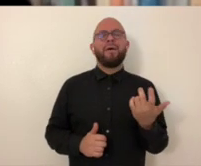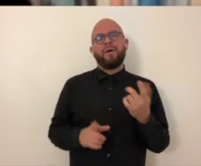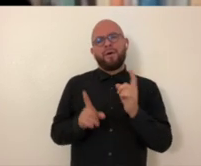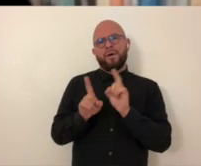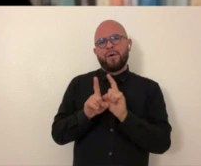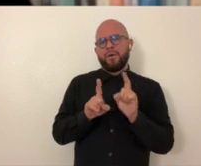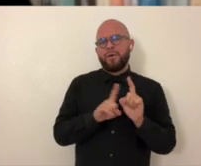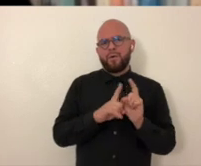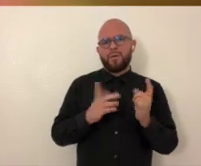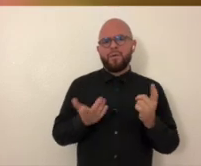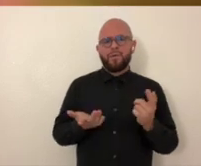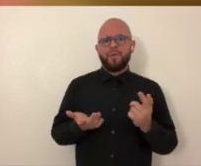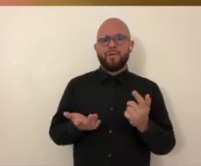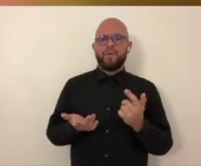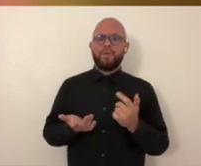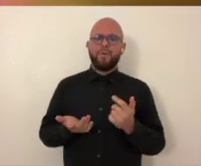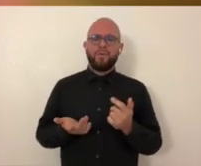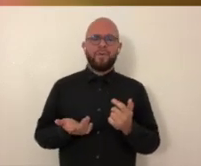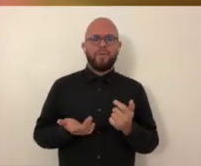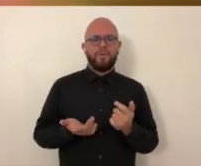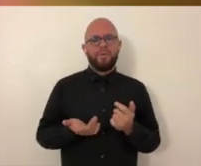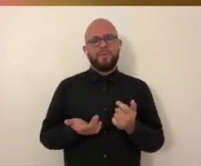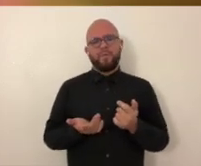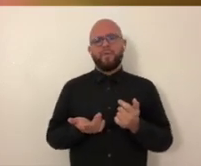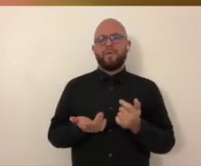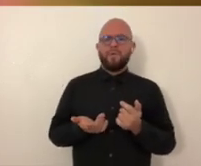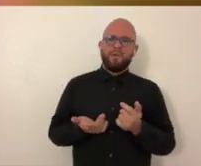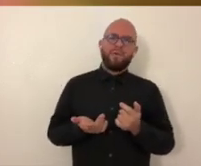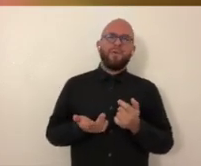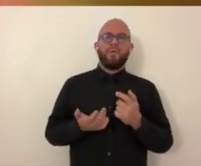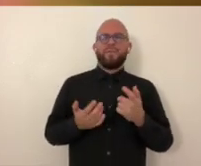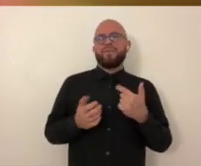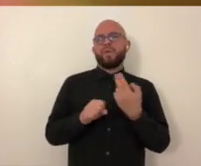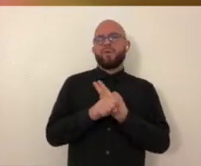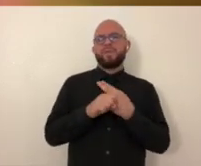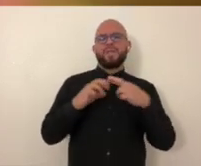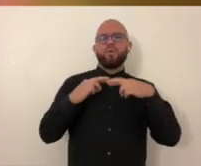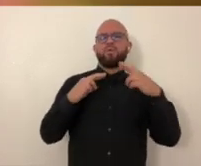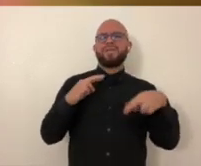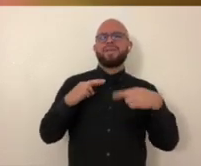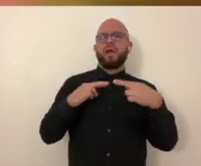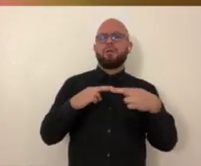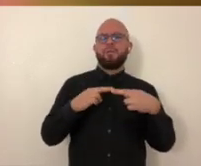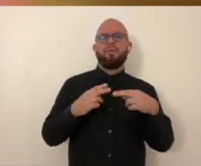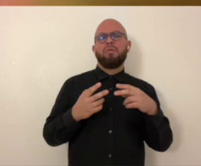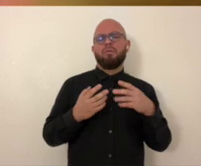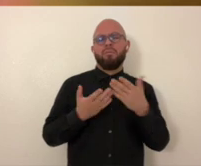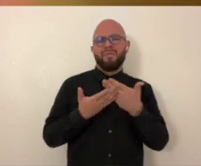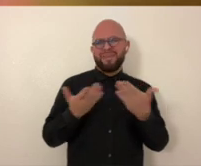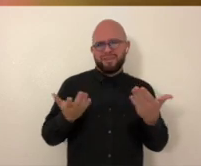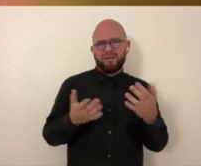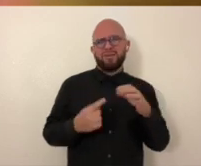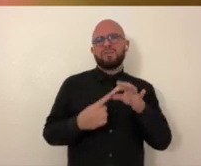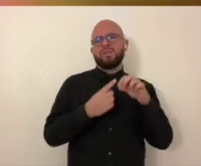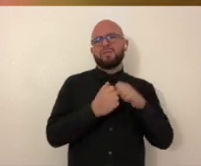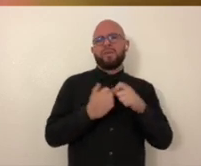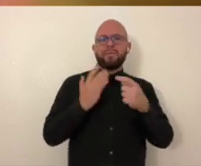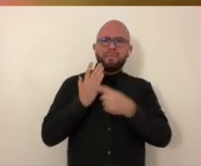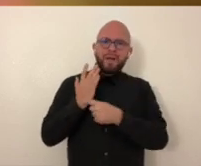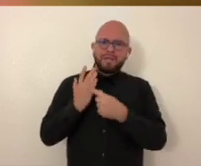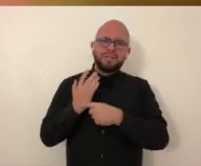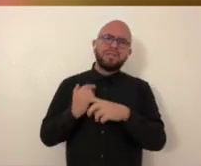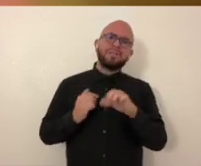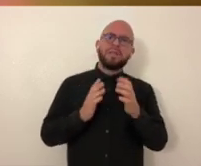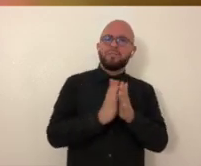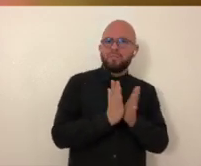and that kind of called to me. Also, just I really gotten into using recycled